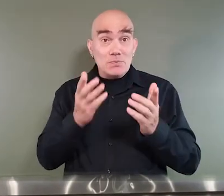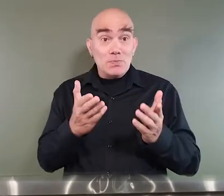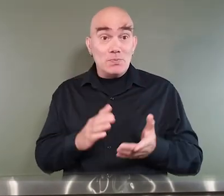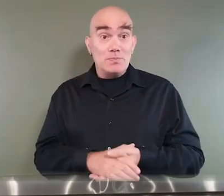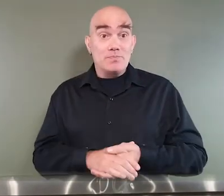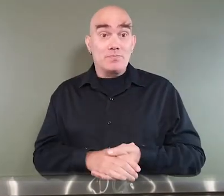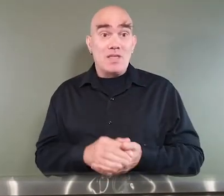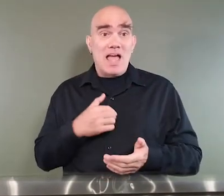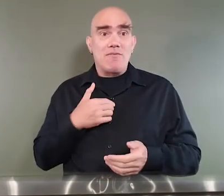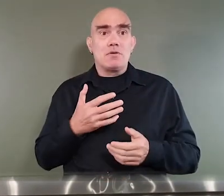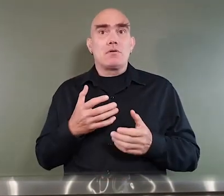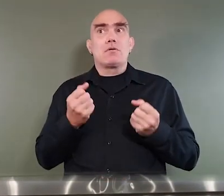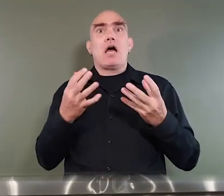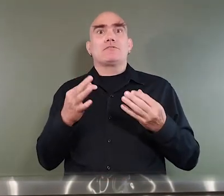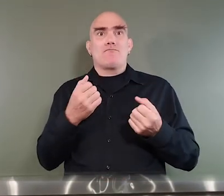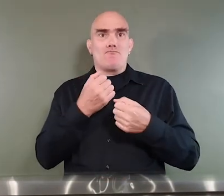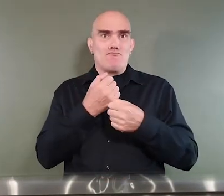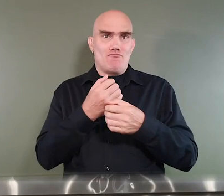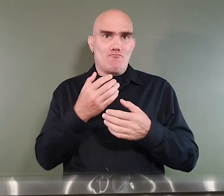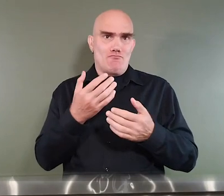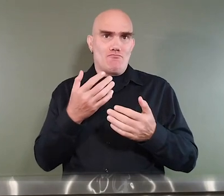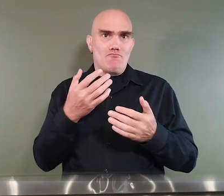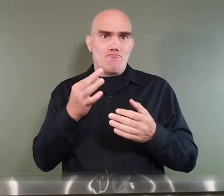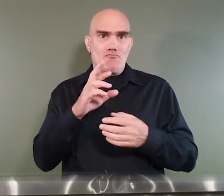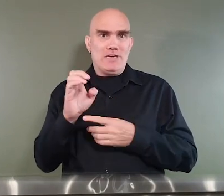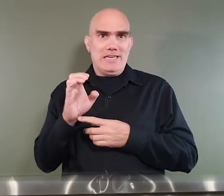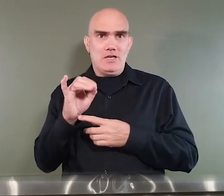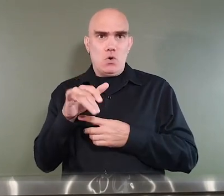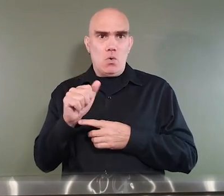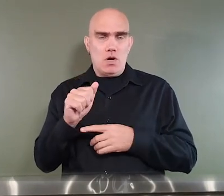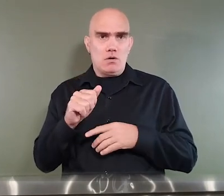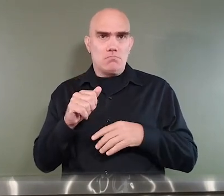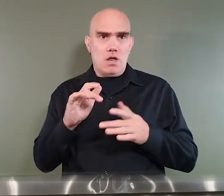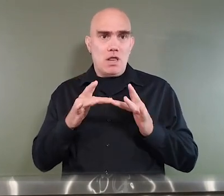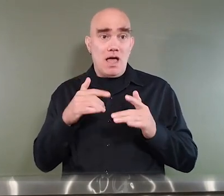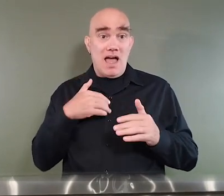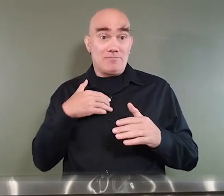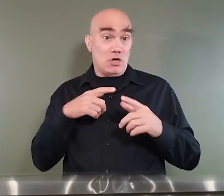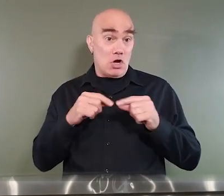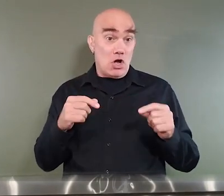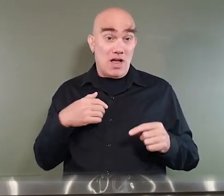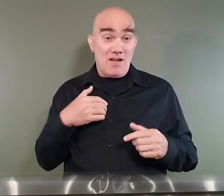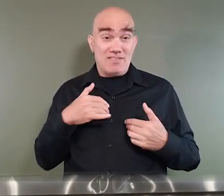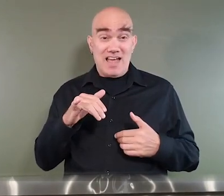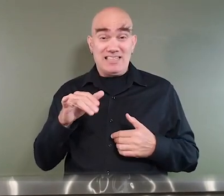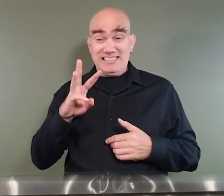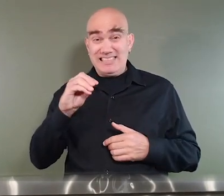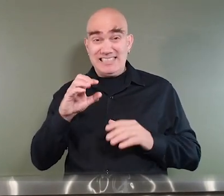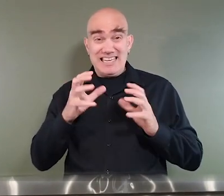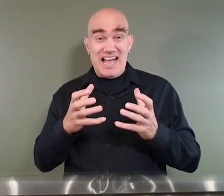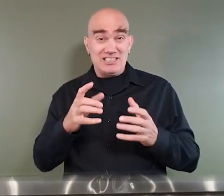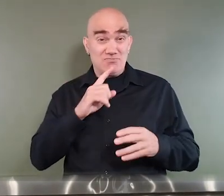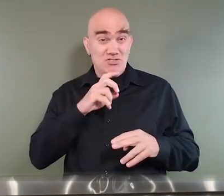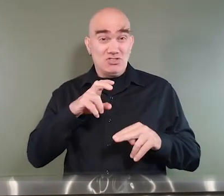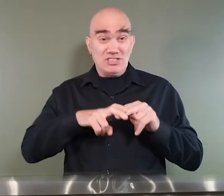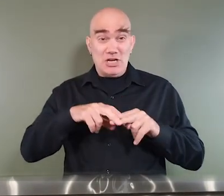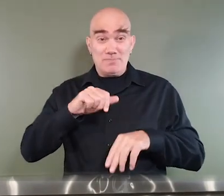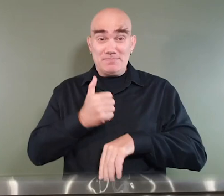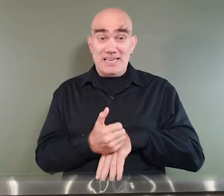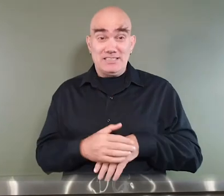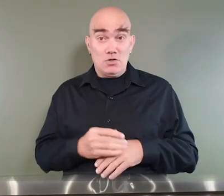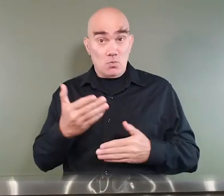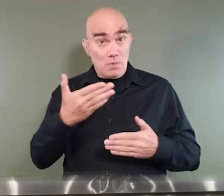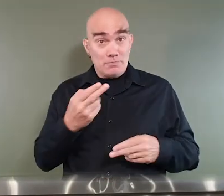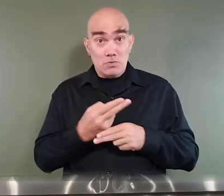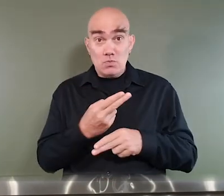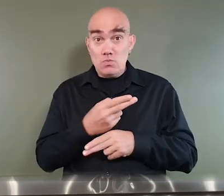free yoga online. I will give you my card. I have like 60 classes that are all chair-based, and you're welcome